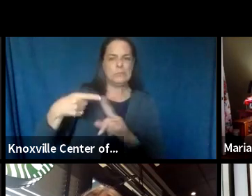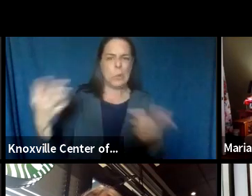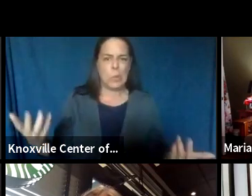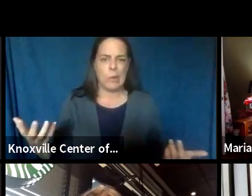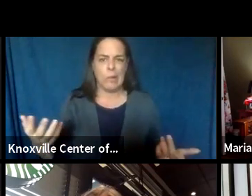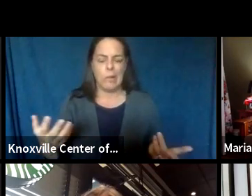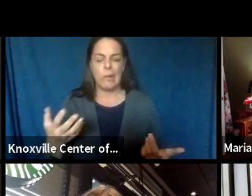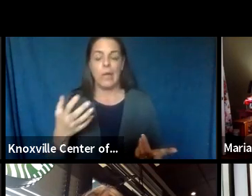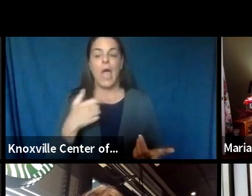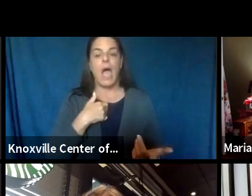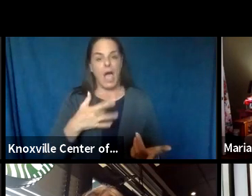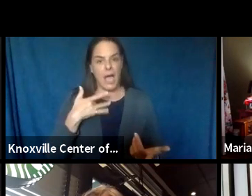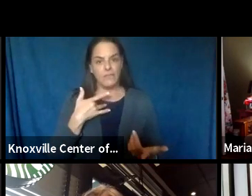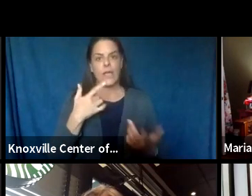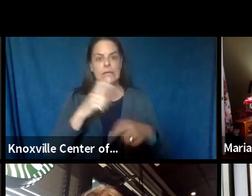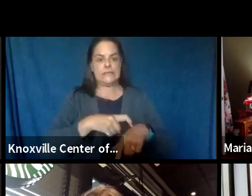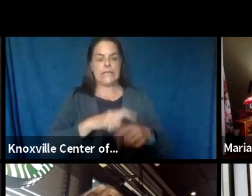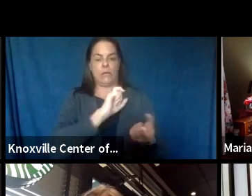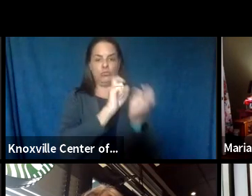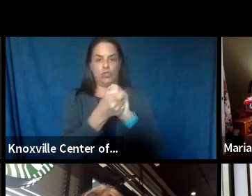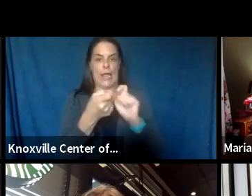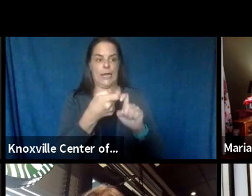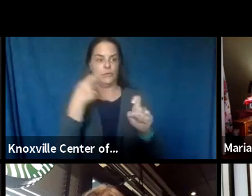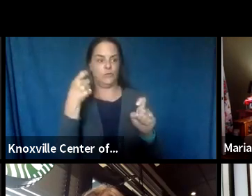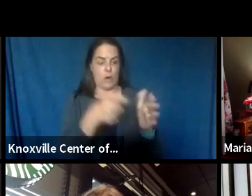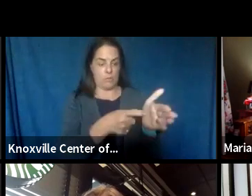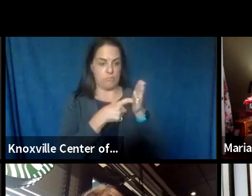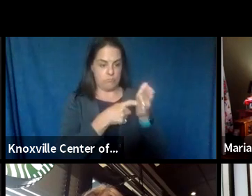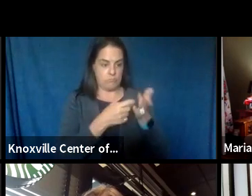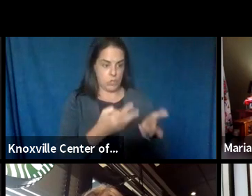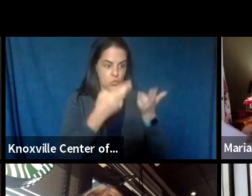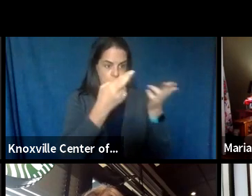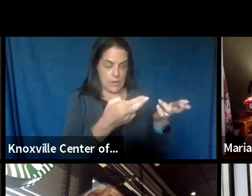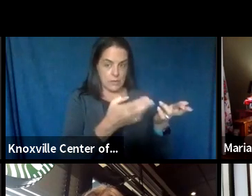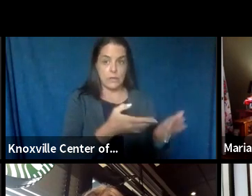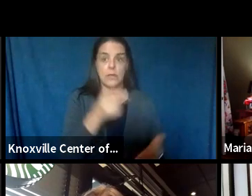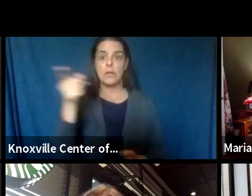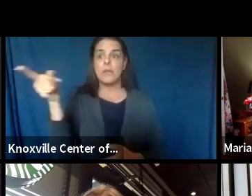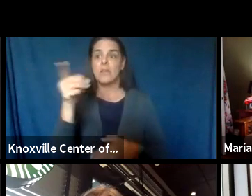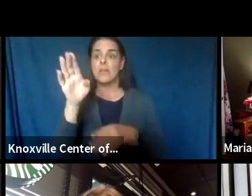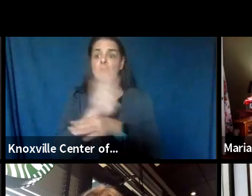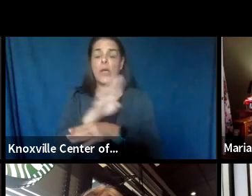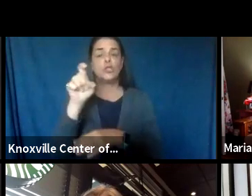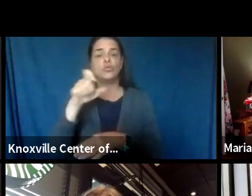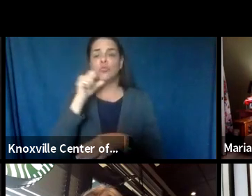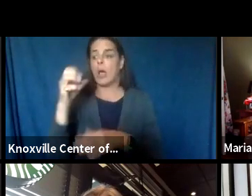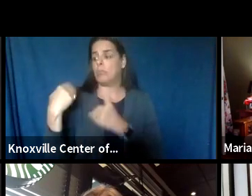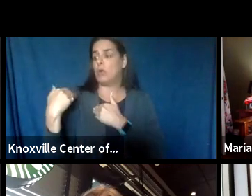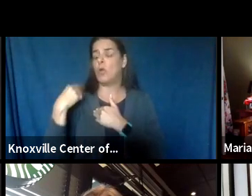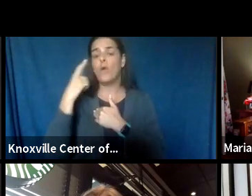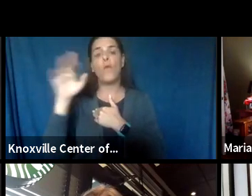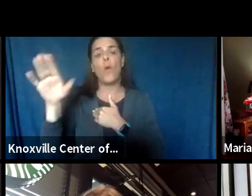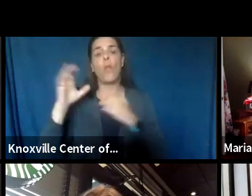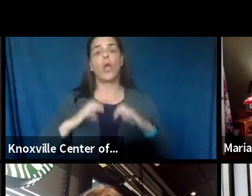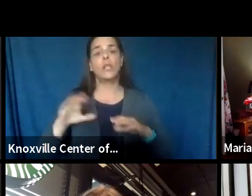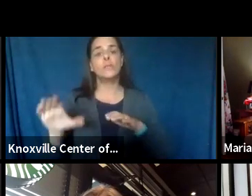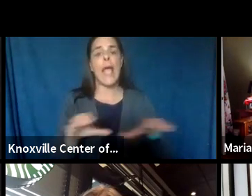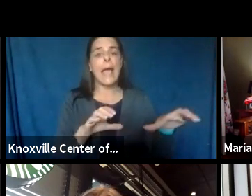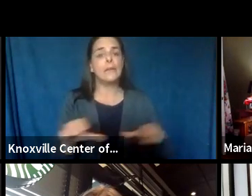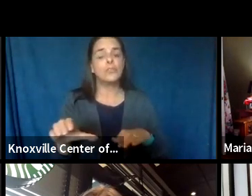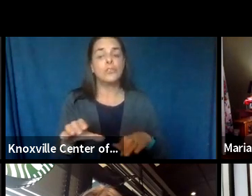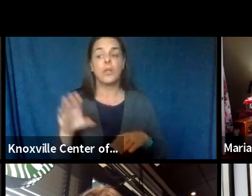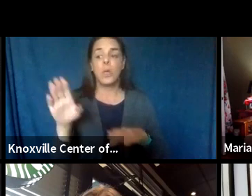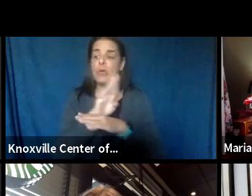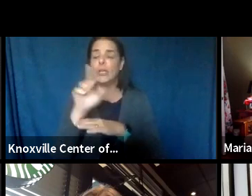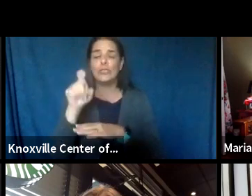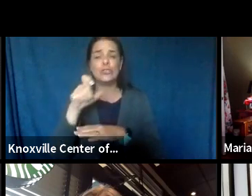come to move from the realm of mandates to recommendations. Businesses should not be held accountable for the actions of their customers. Businesses should not be forced